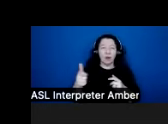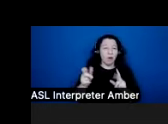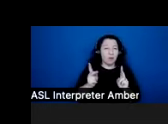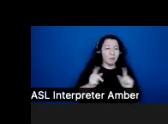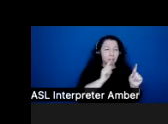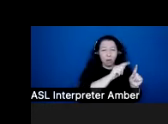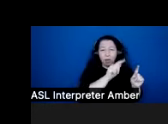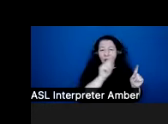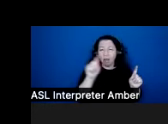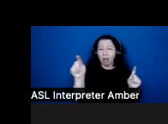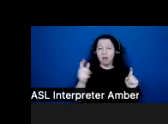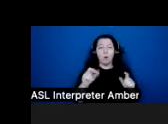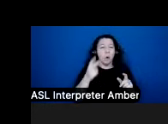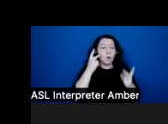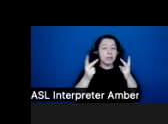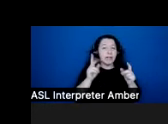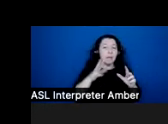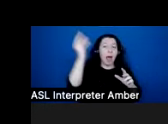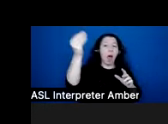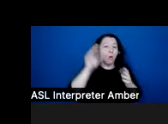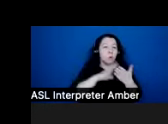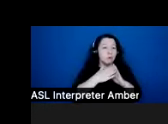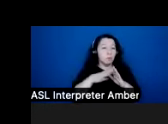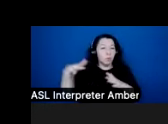them in the community. So